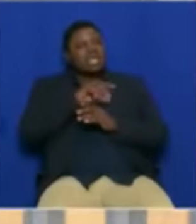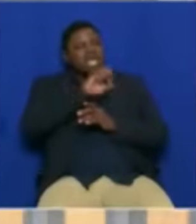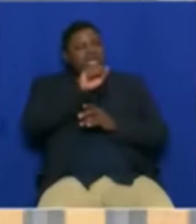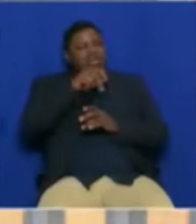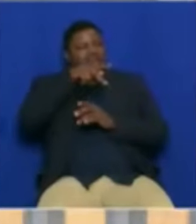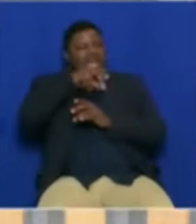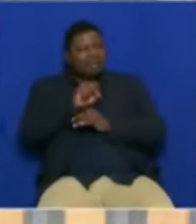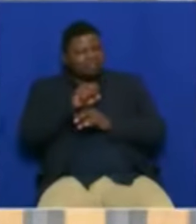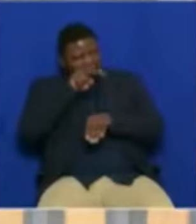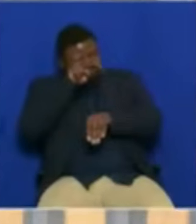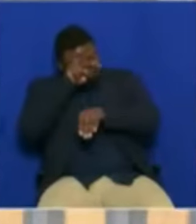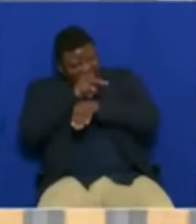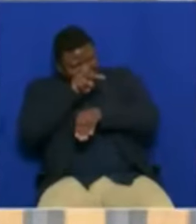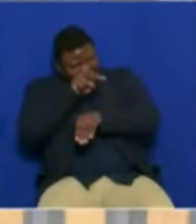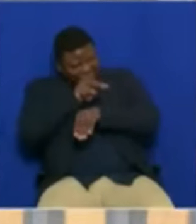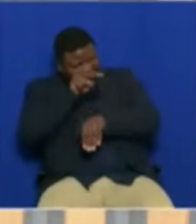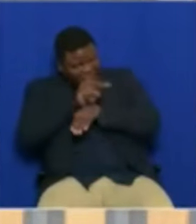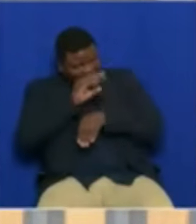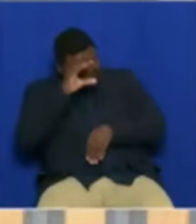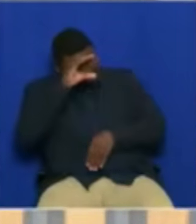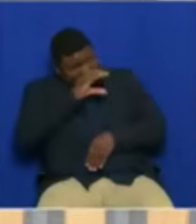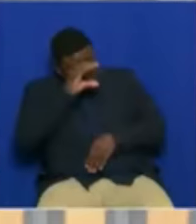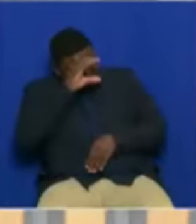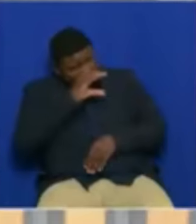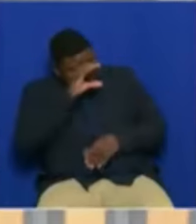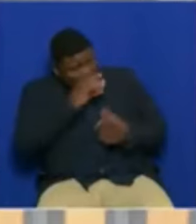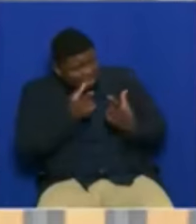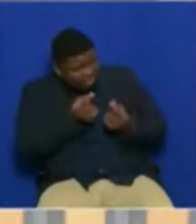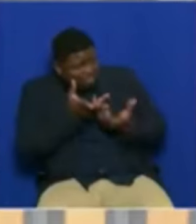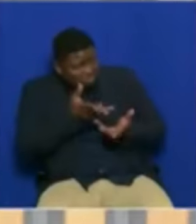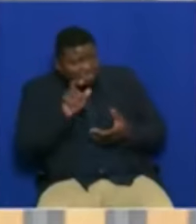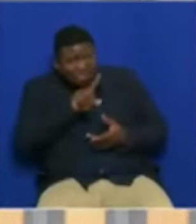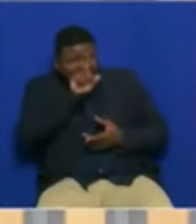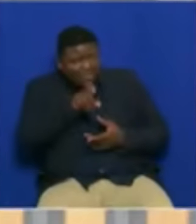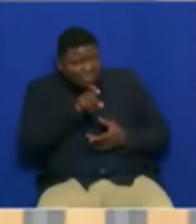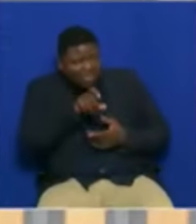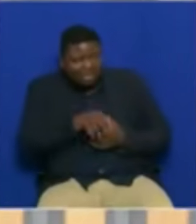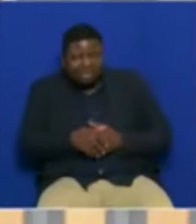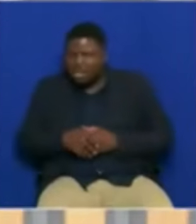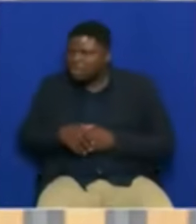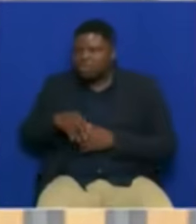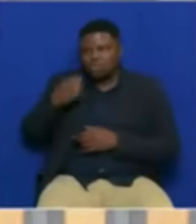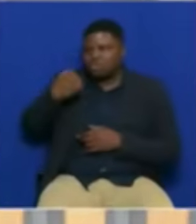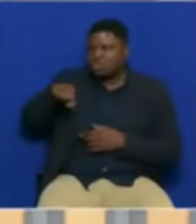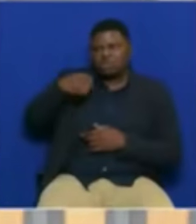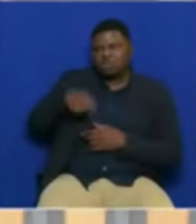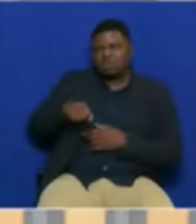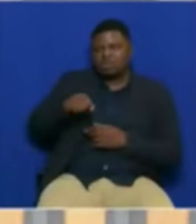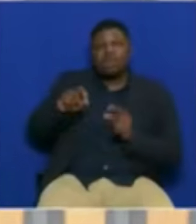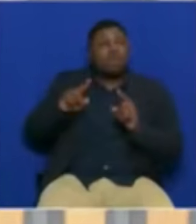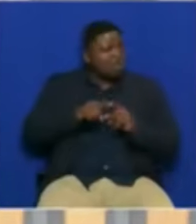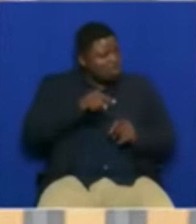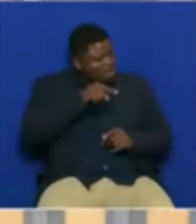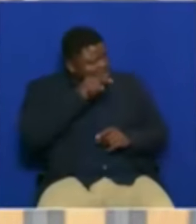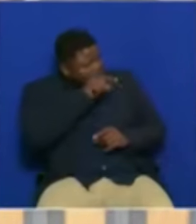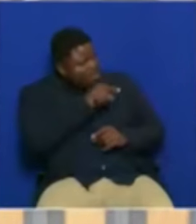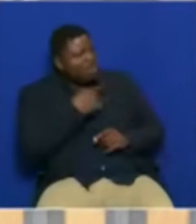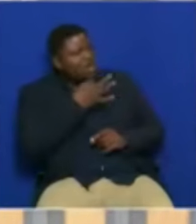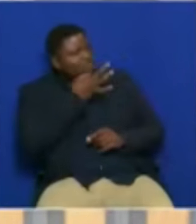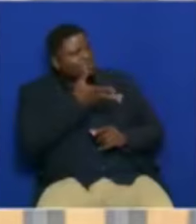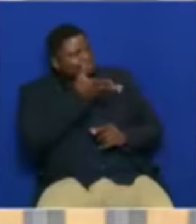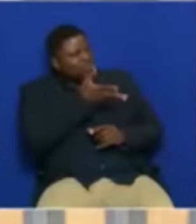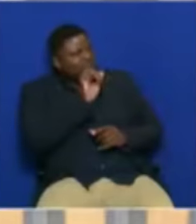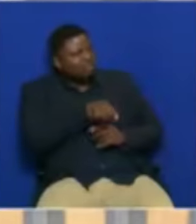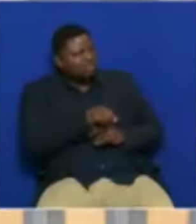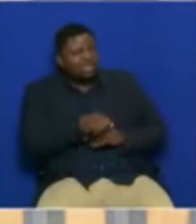Is that what you are saying? No, sir. You are. That's what you are saying. You say there's everything